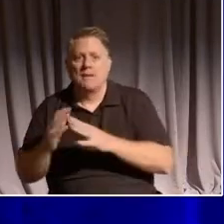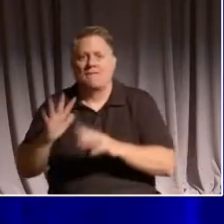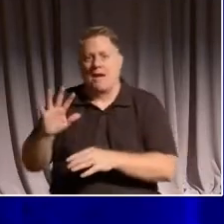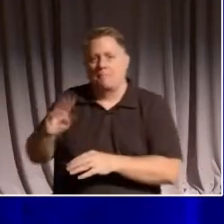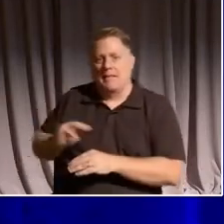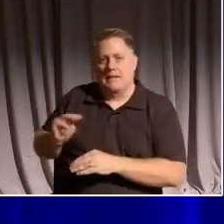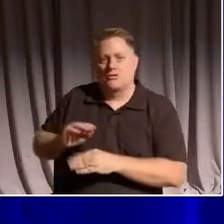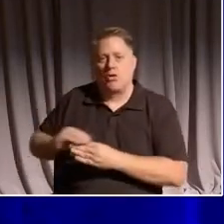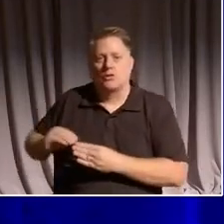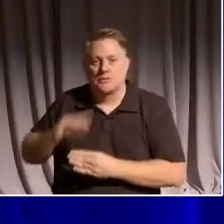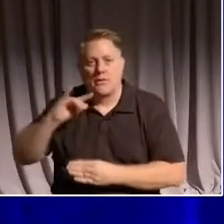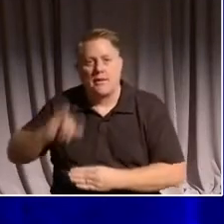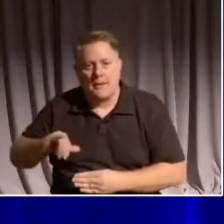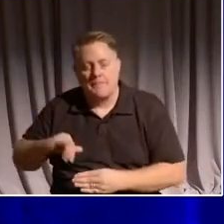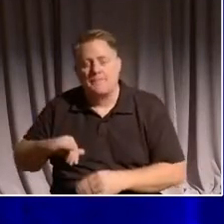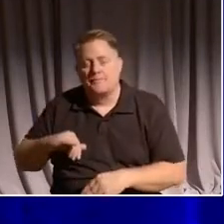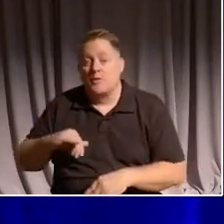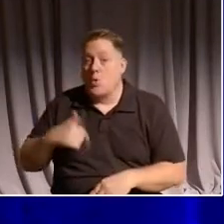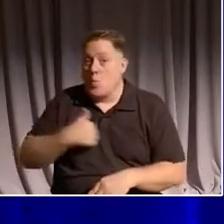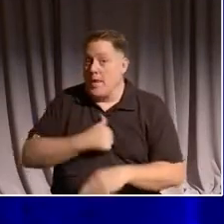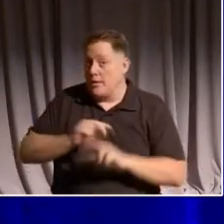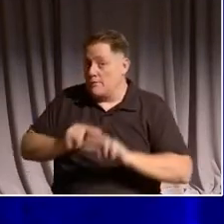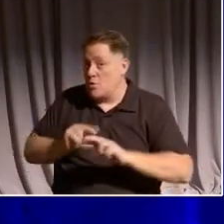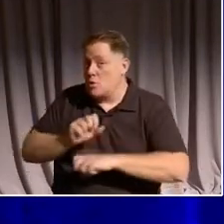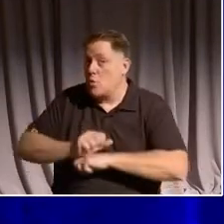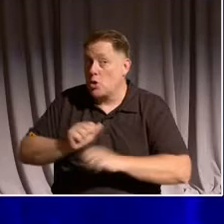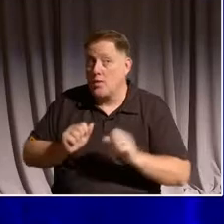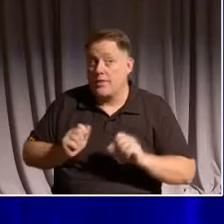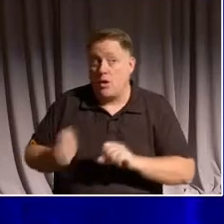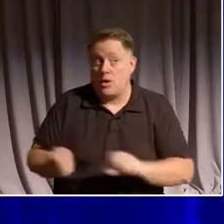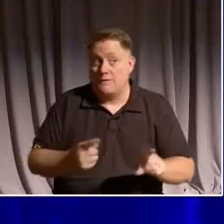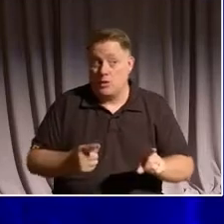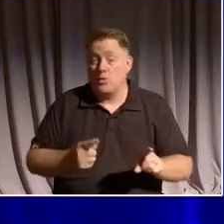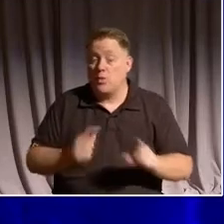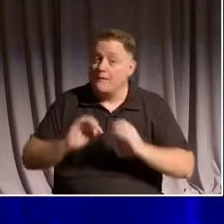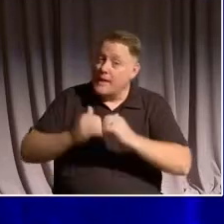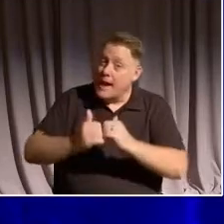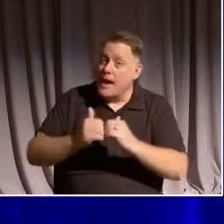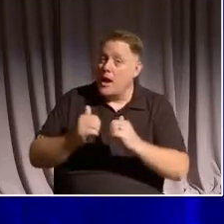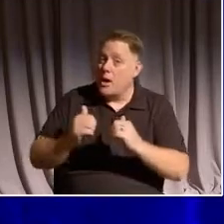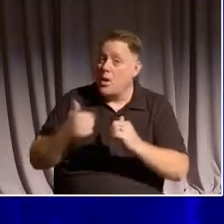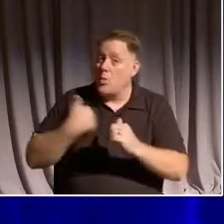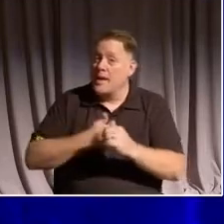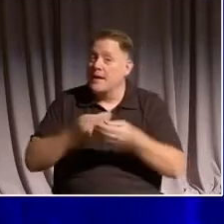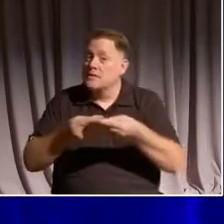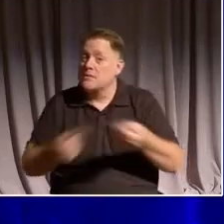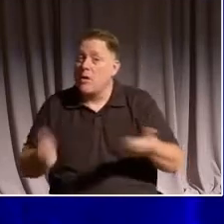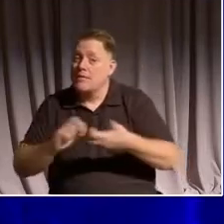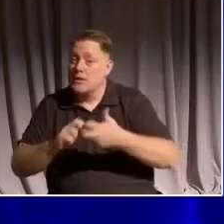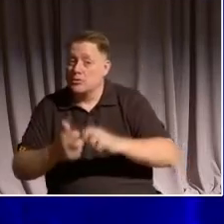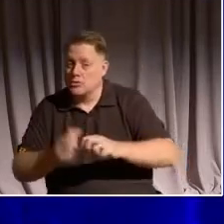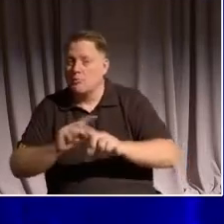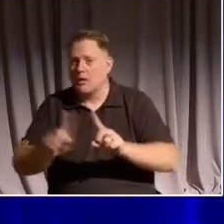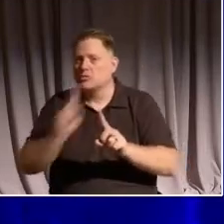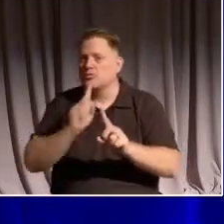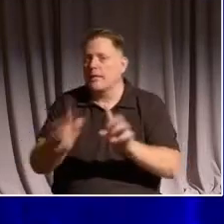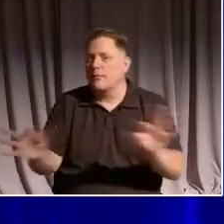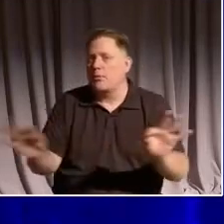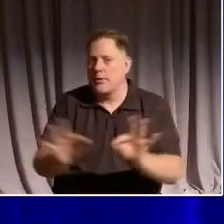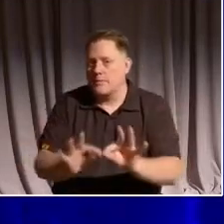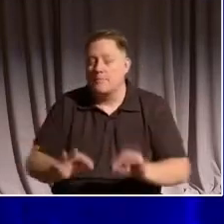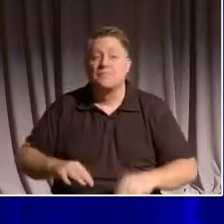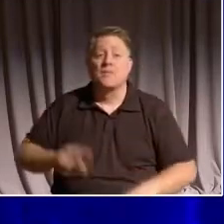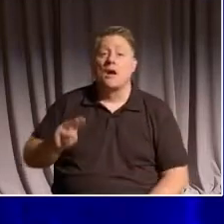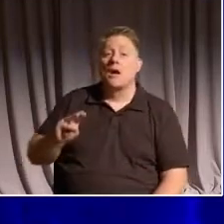the issue and we look forward to continuing to work with all of you on how together to solve it, but it's really important. And